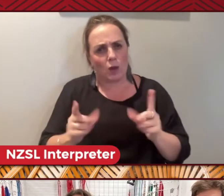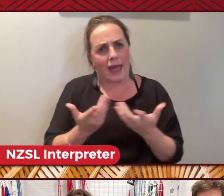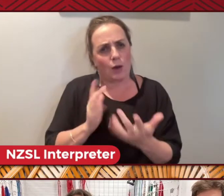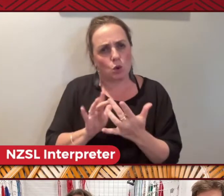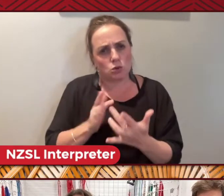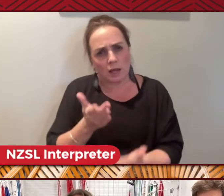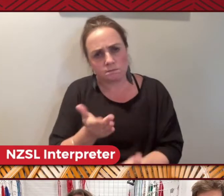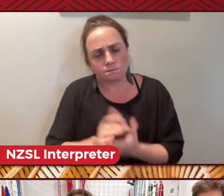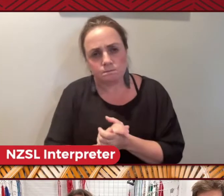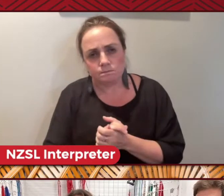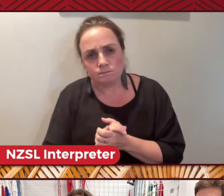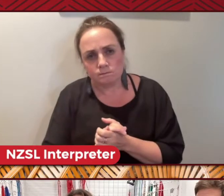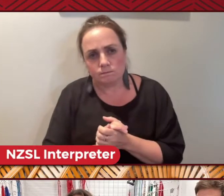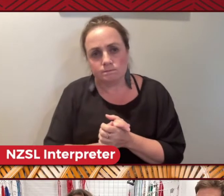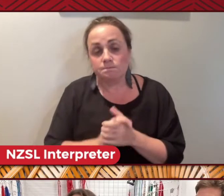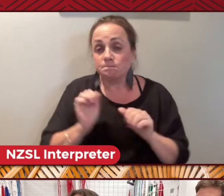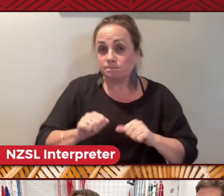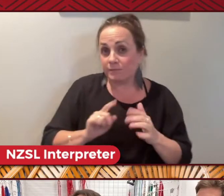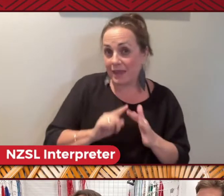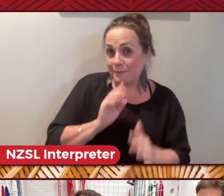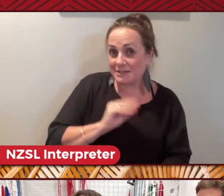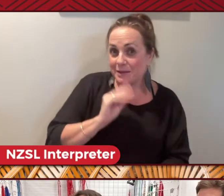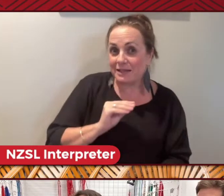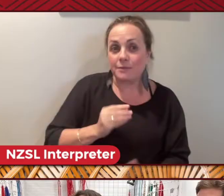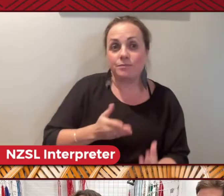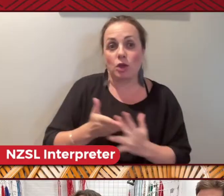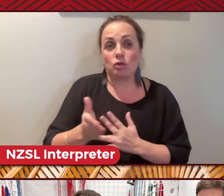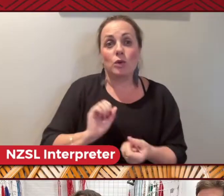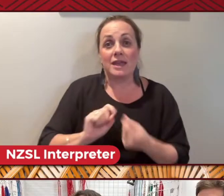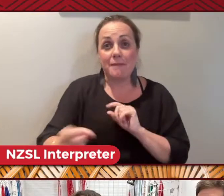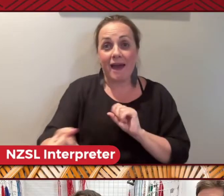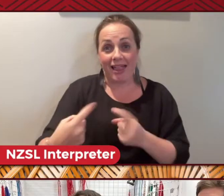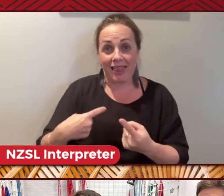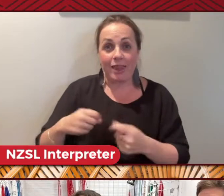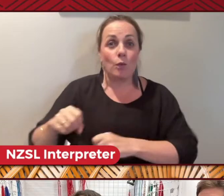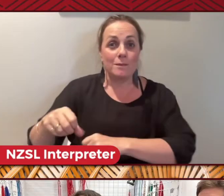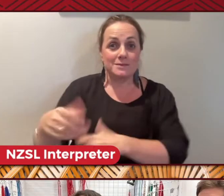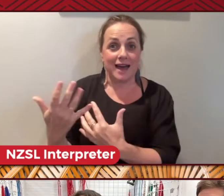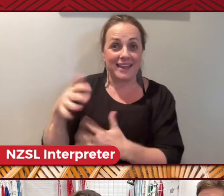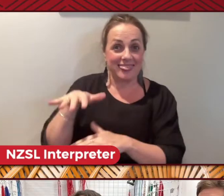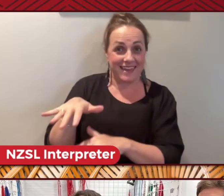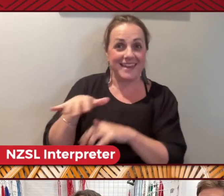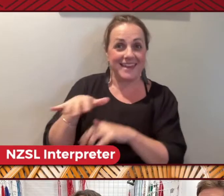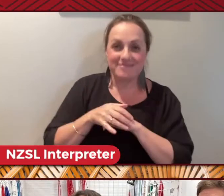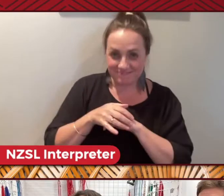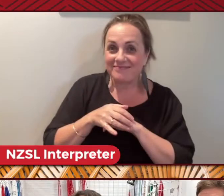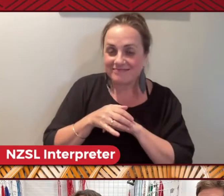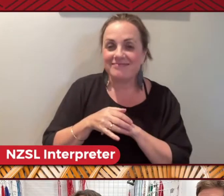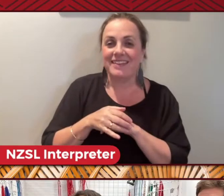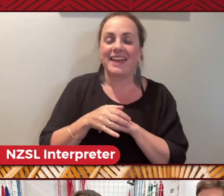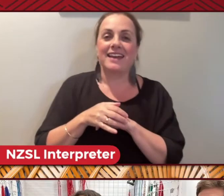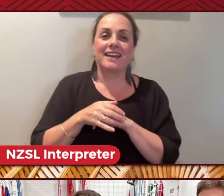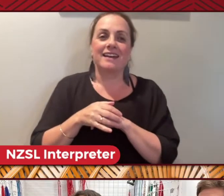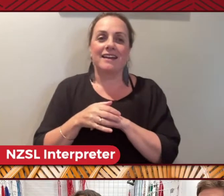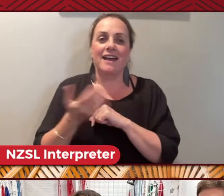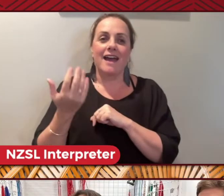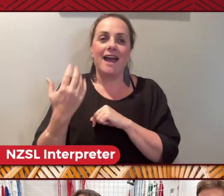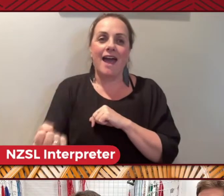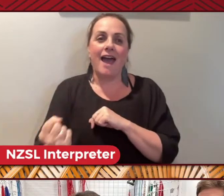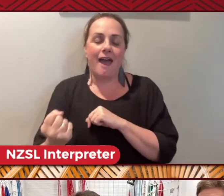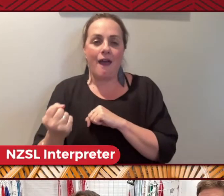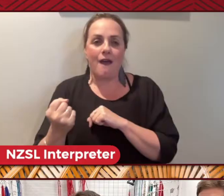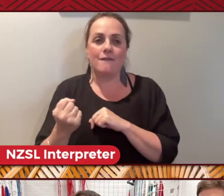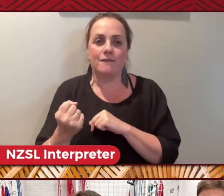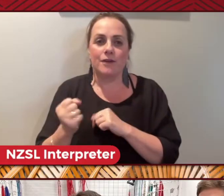team? Yeah, Emily speaking, probably through email, through the website. We've got at the back end of the